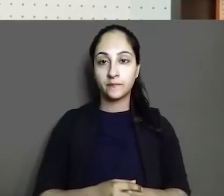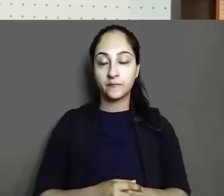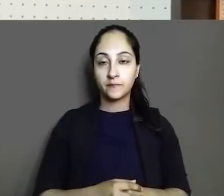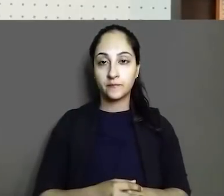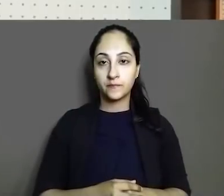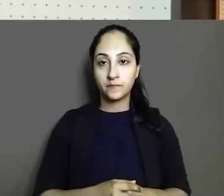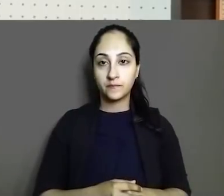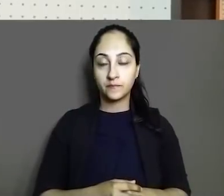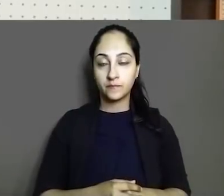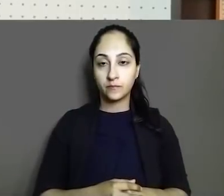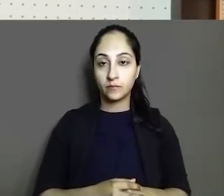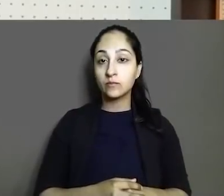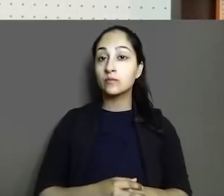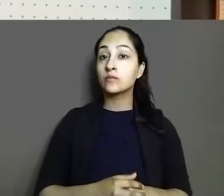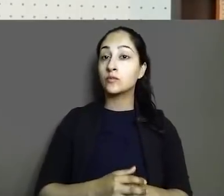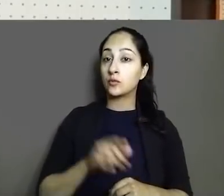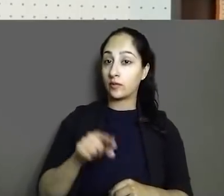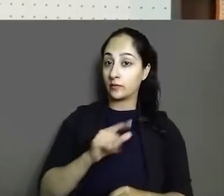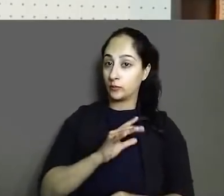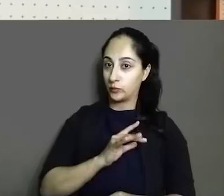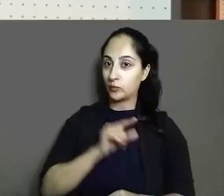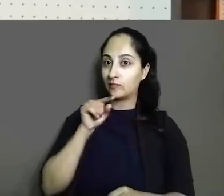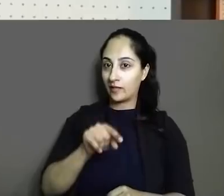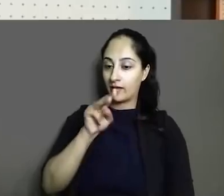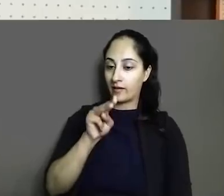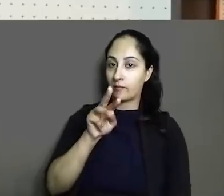pivot and adapt into developing a newer or more